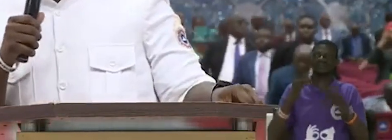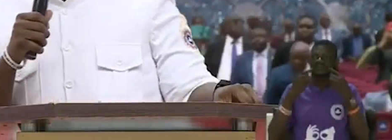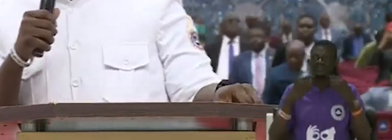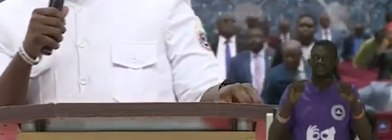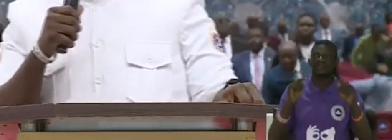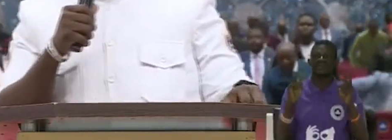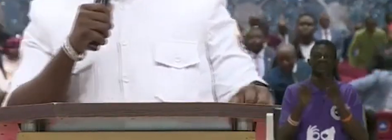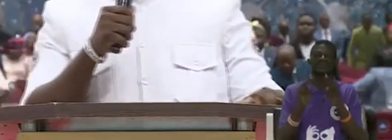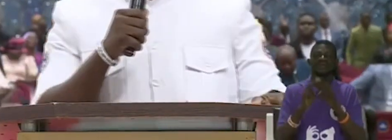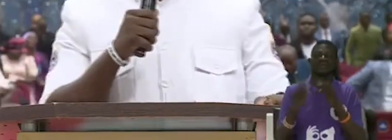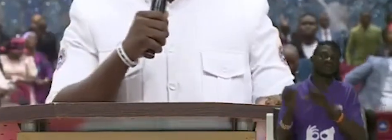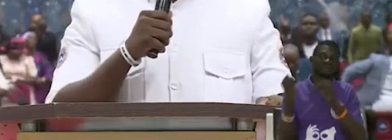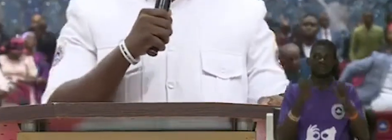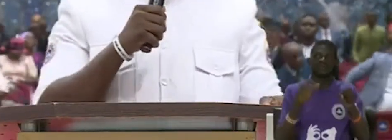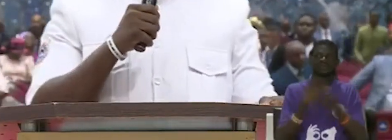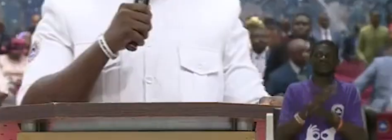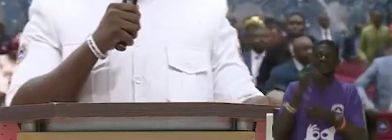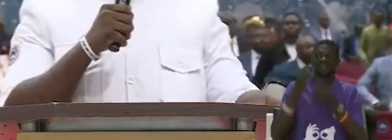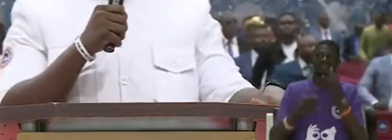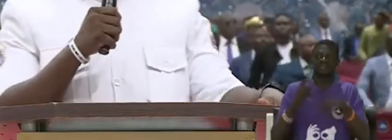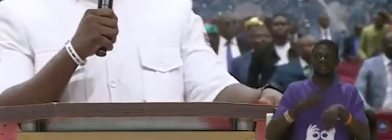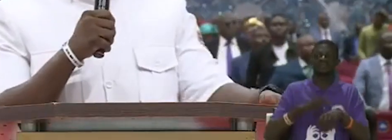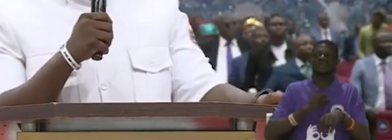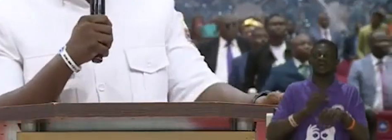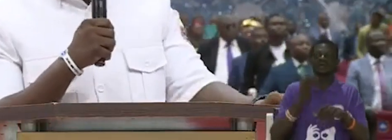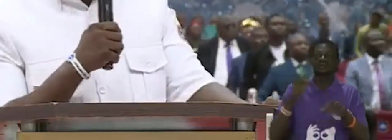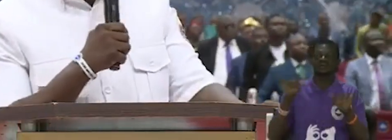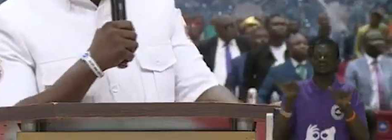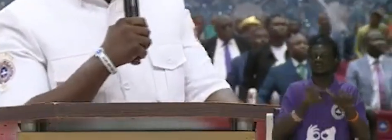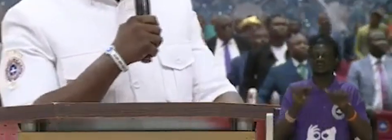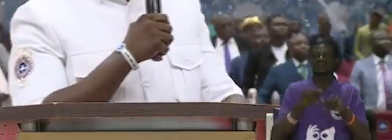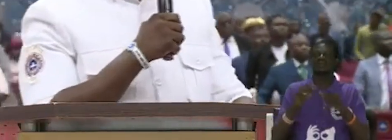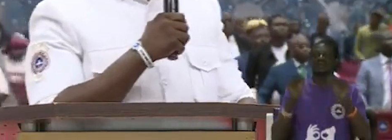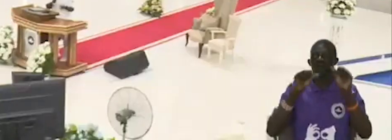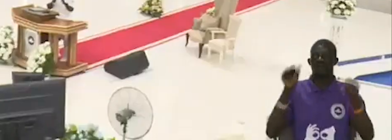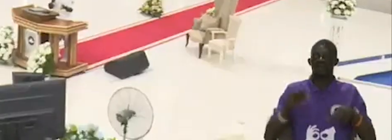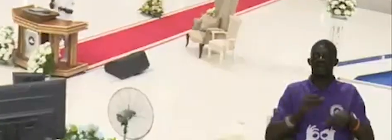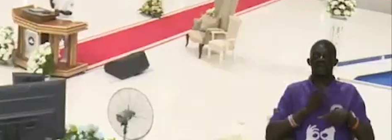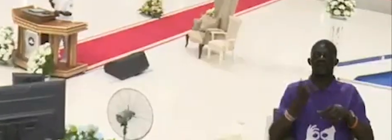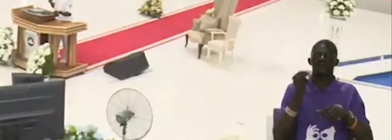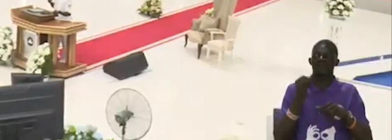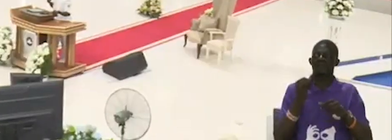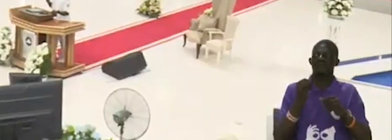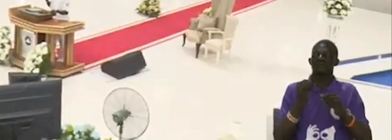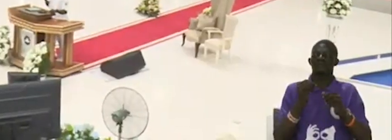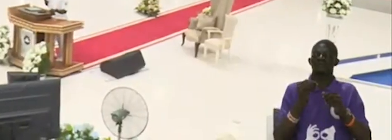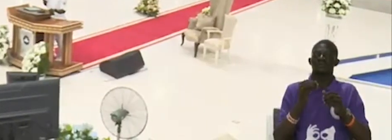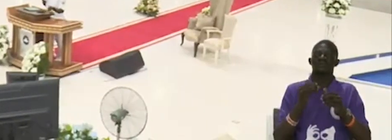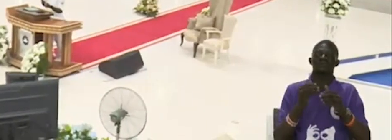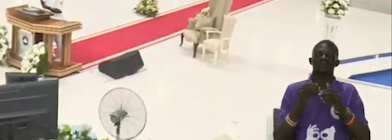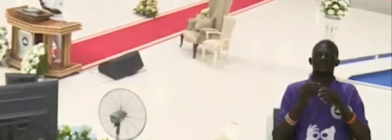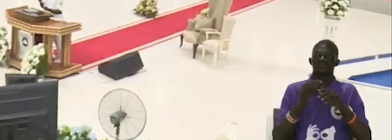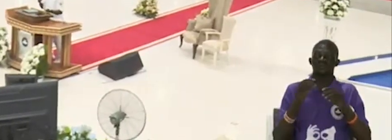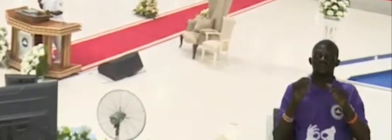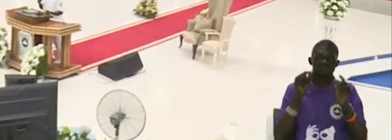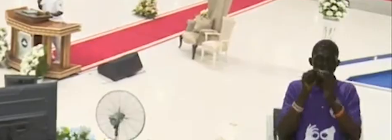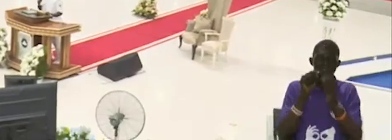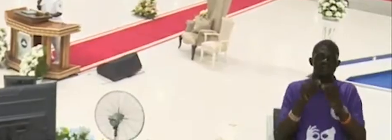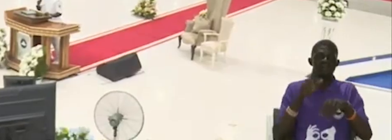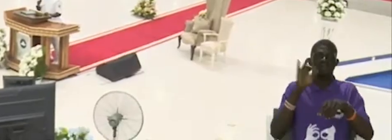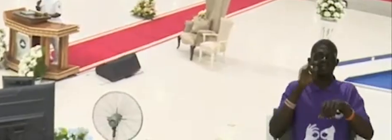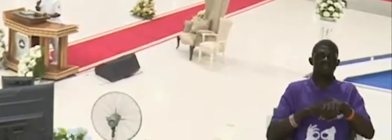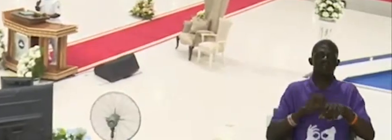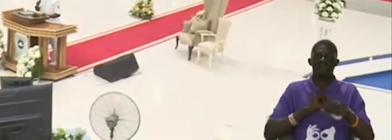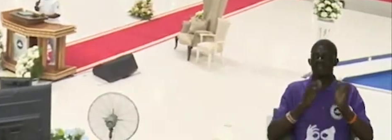are powerful. The last time I was on this same altar, I was on one certain level. But by the time I left